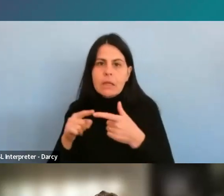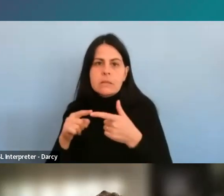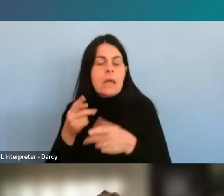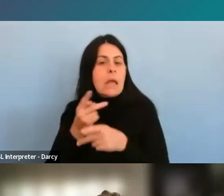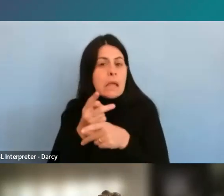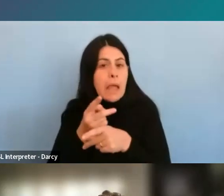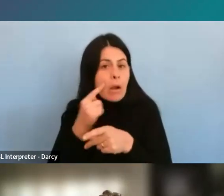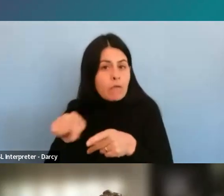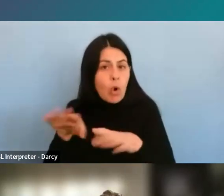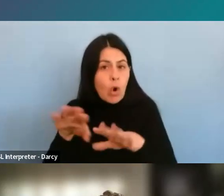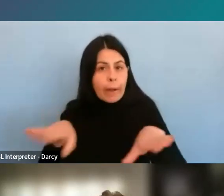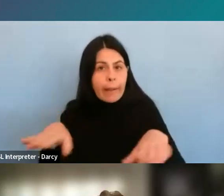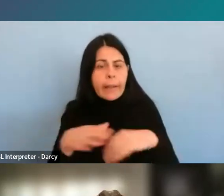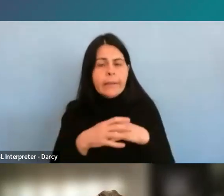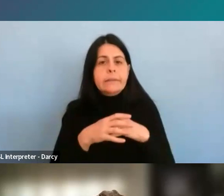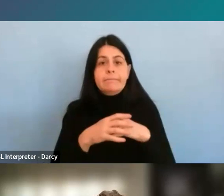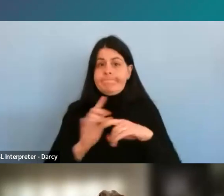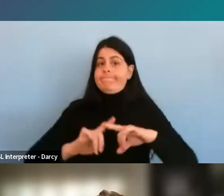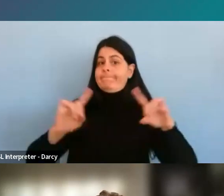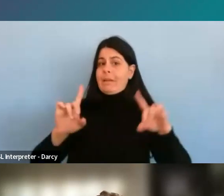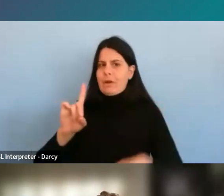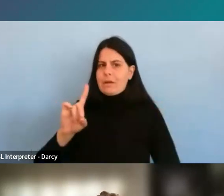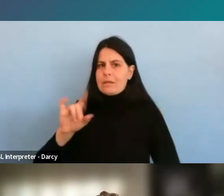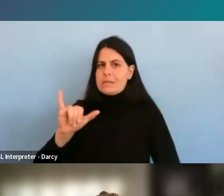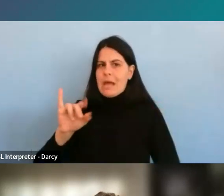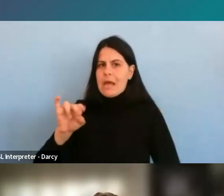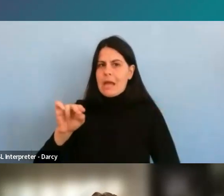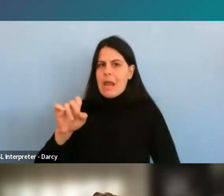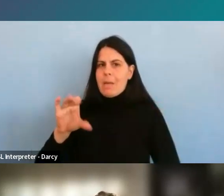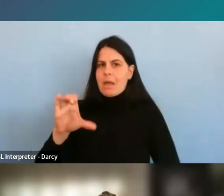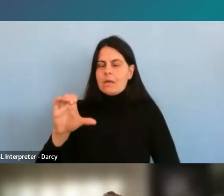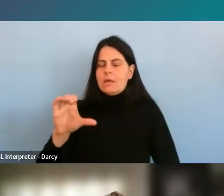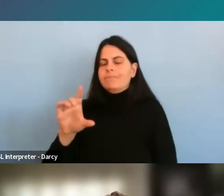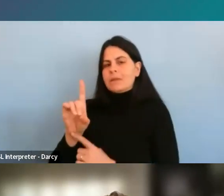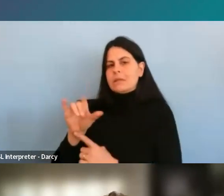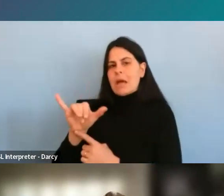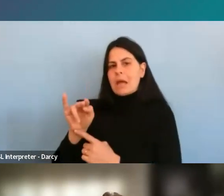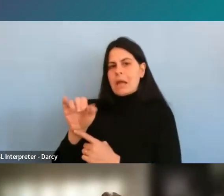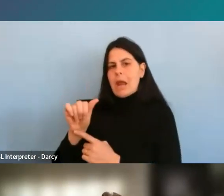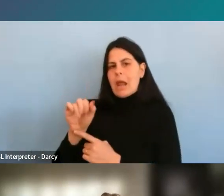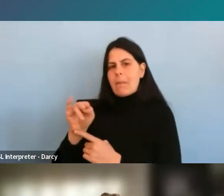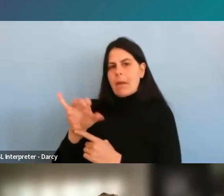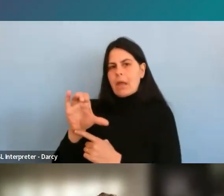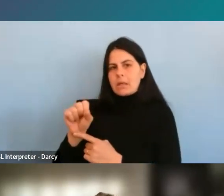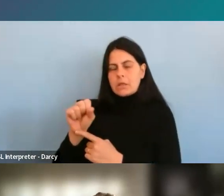and very different dynamics in terms of nuclear families, non-nuclear families.